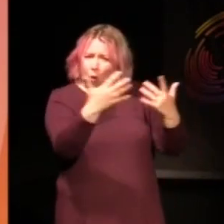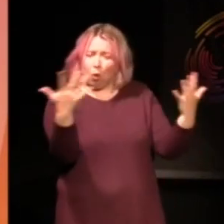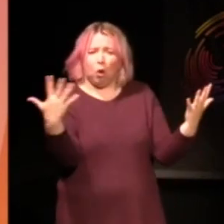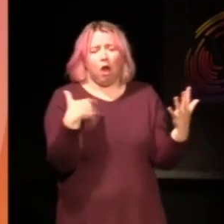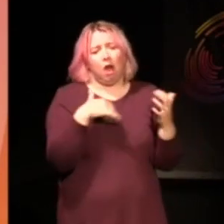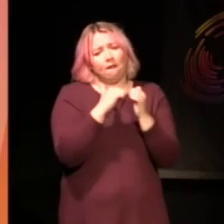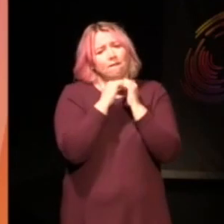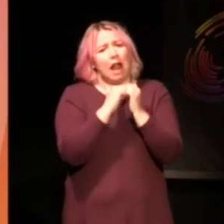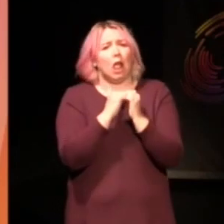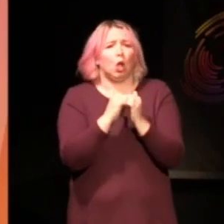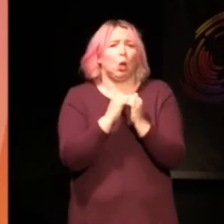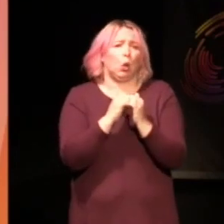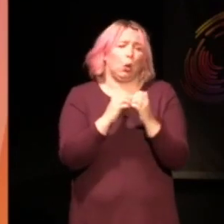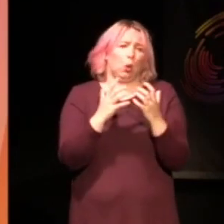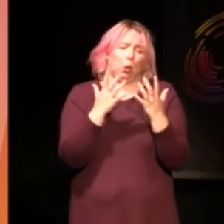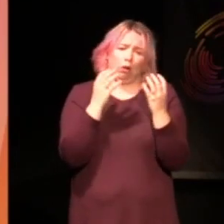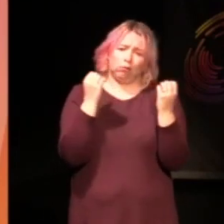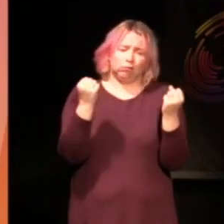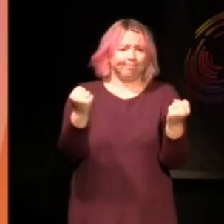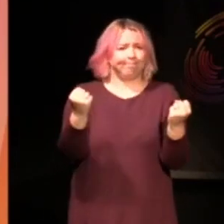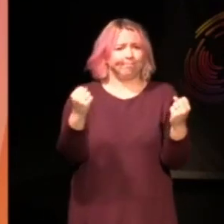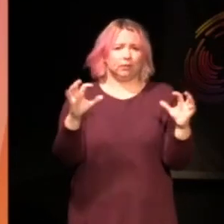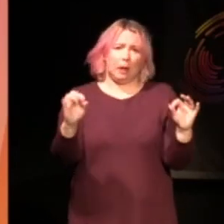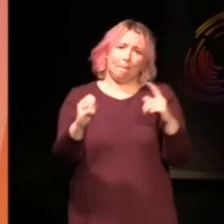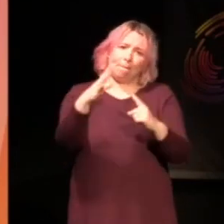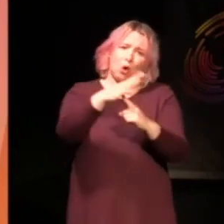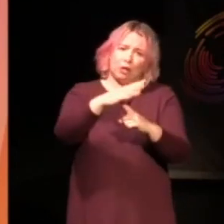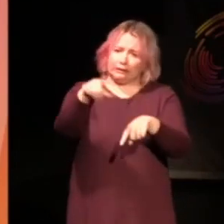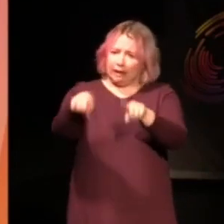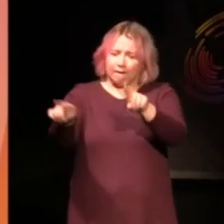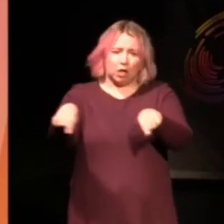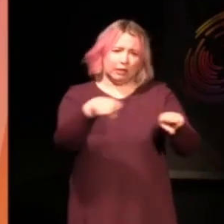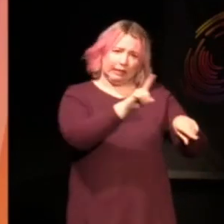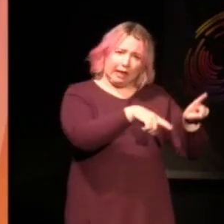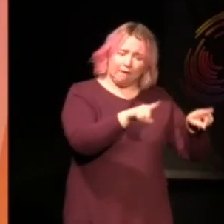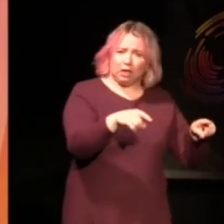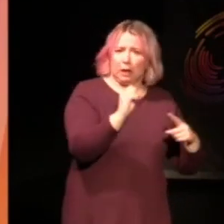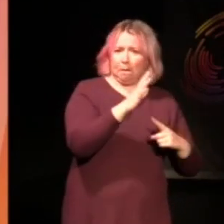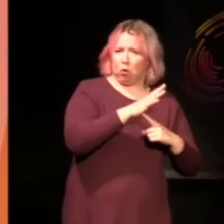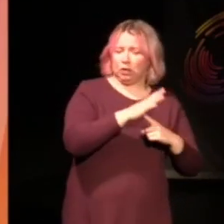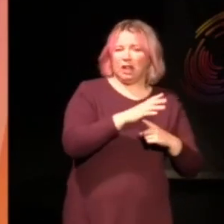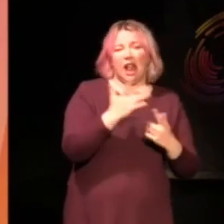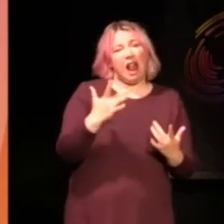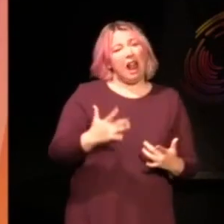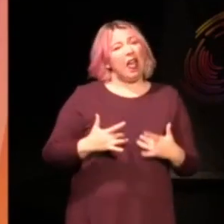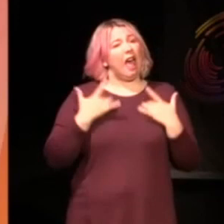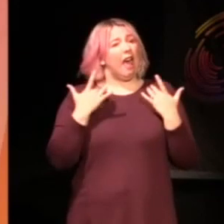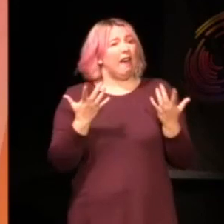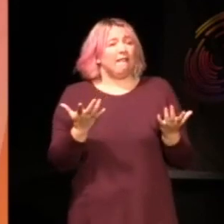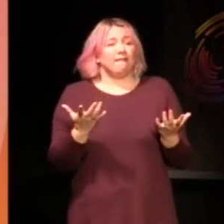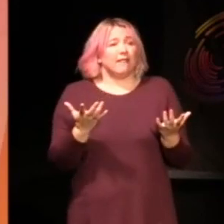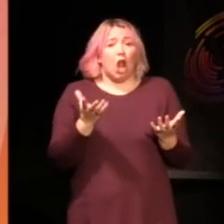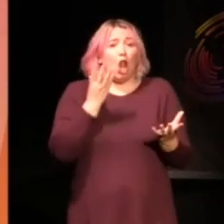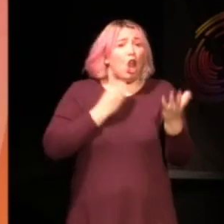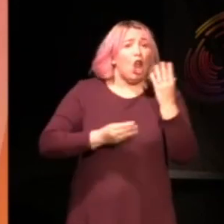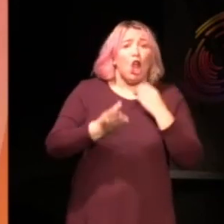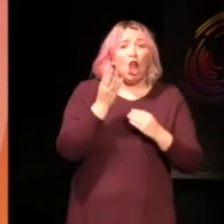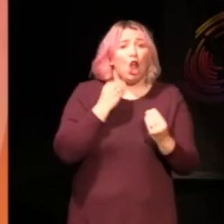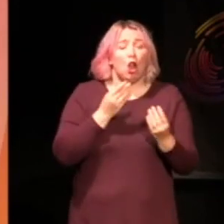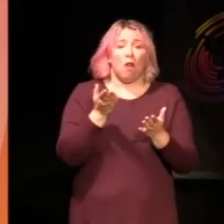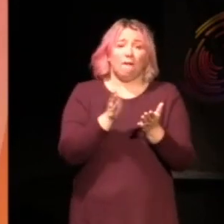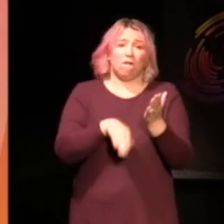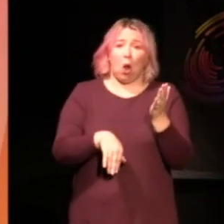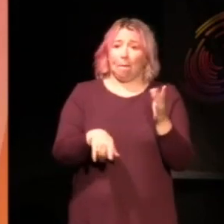not taking it for granted, So it is important, because in life I think we don't learn anything from